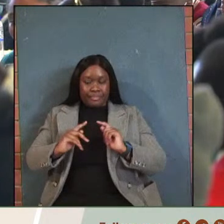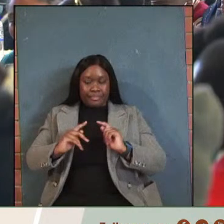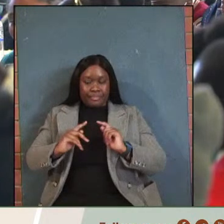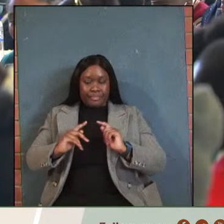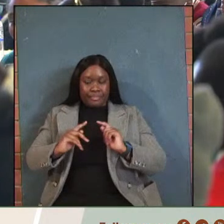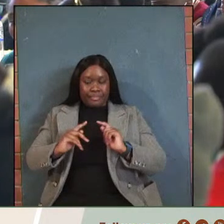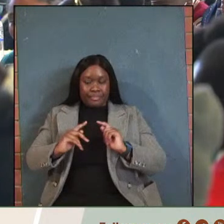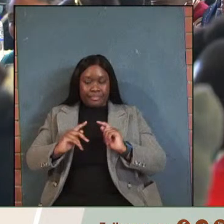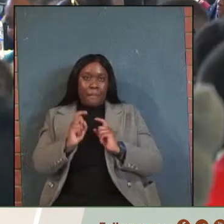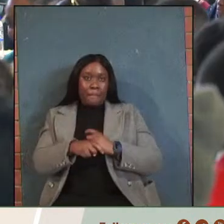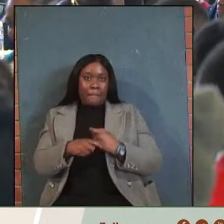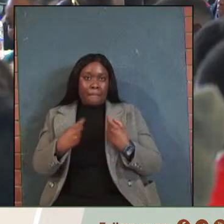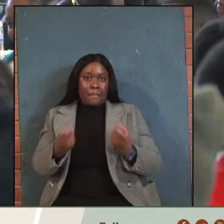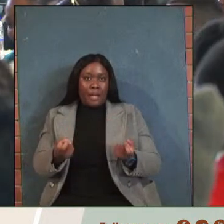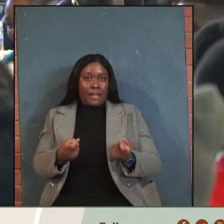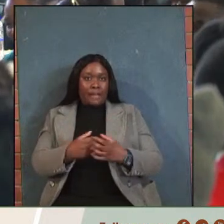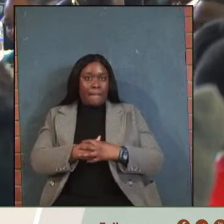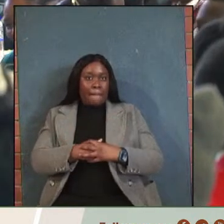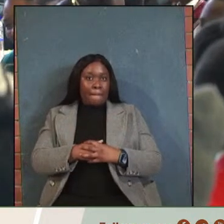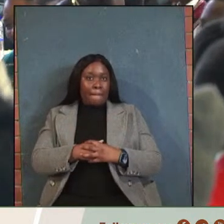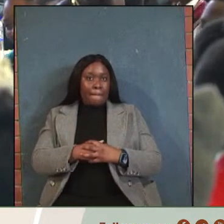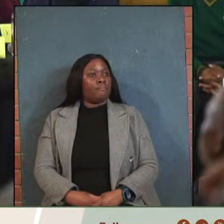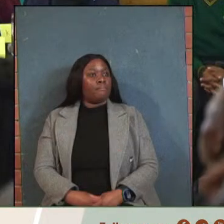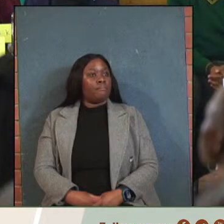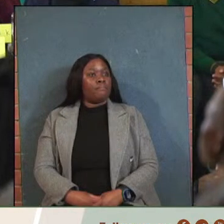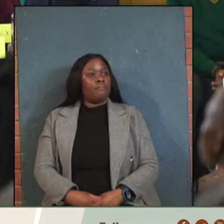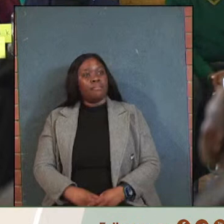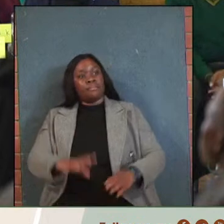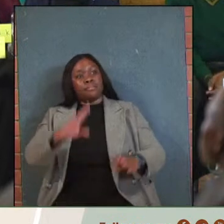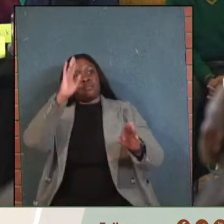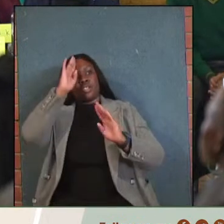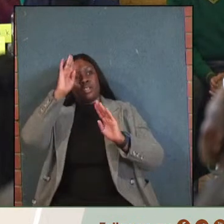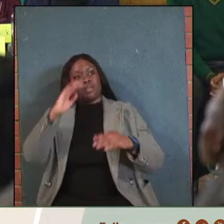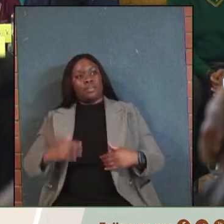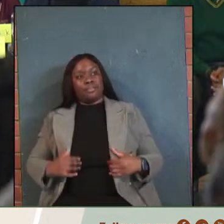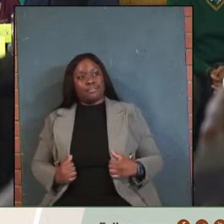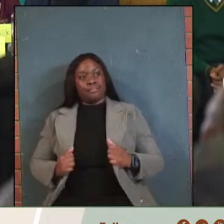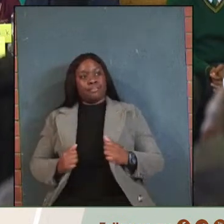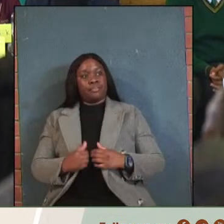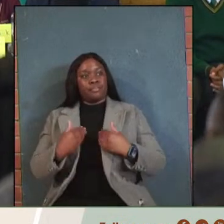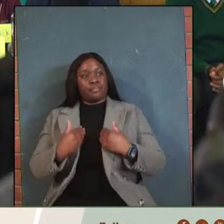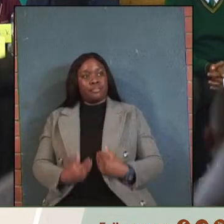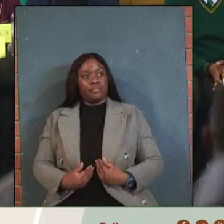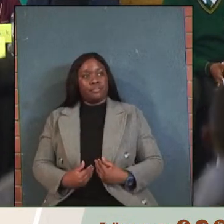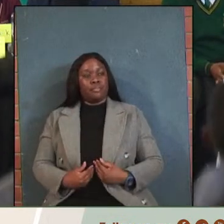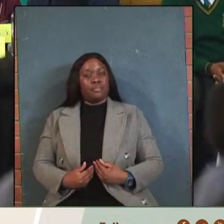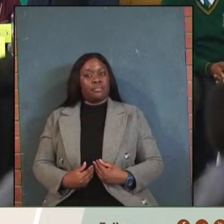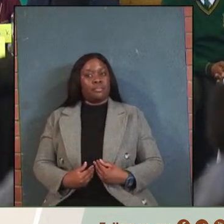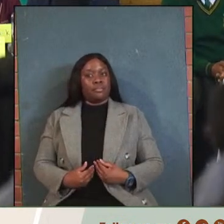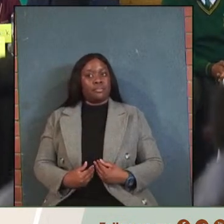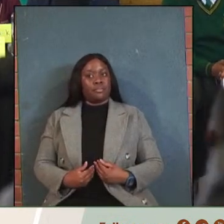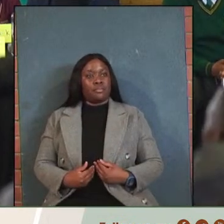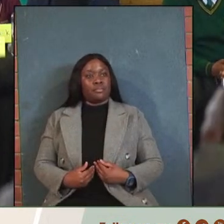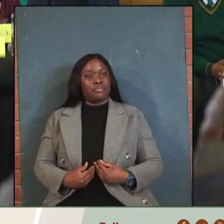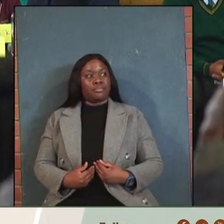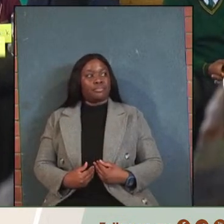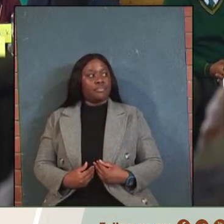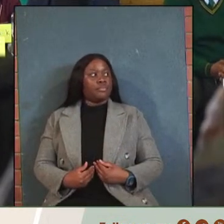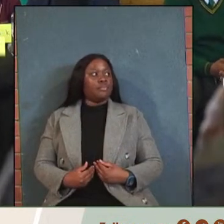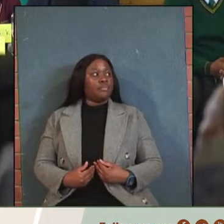like traveling, going to an aftercare service at the same. I am Honorable Relebogwe Maitufi. I have arisen on open time